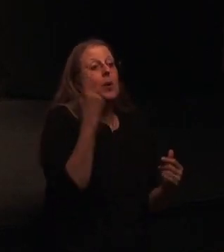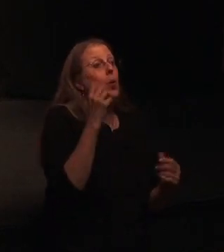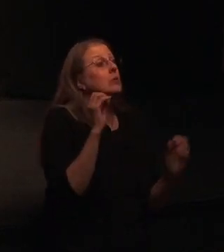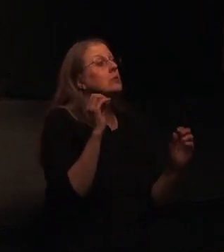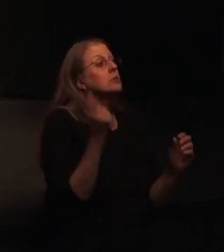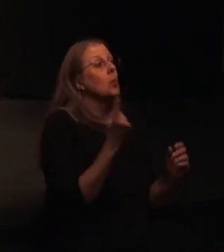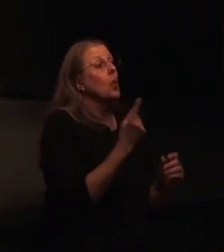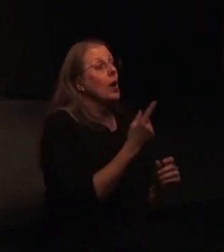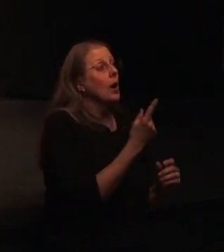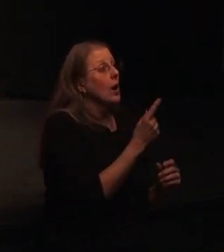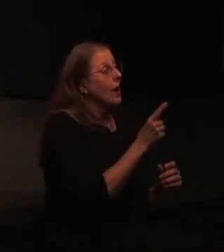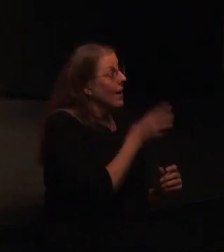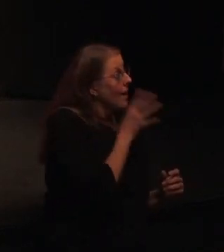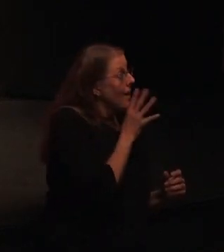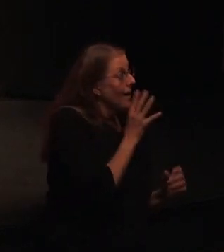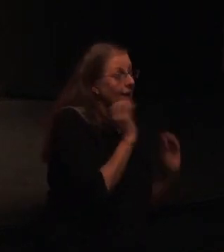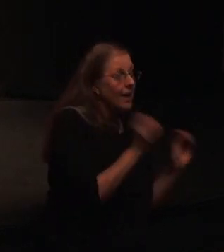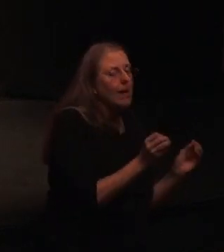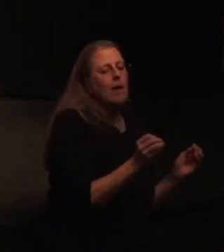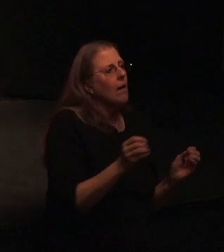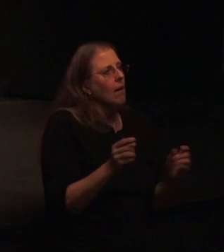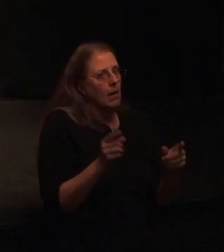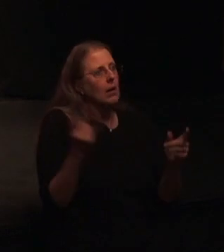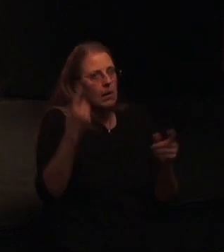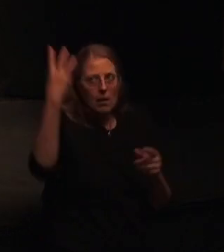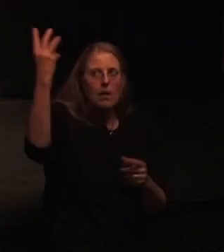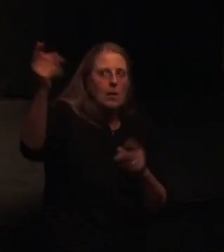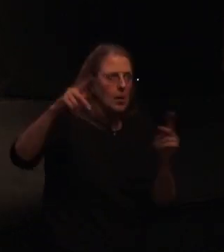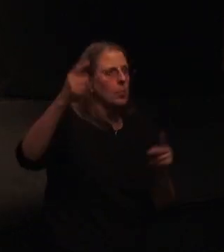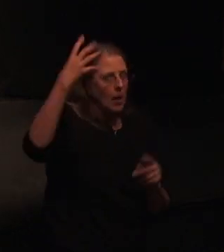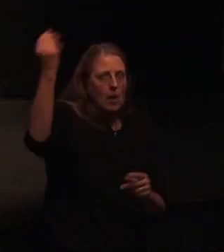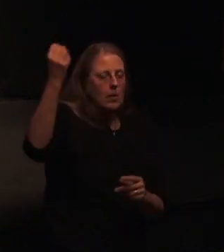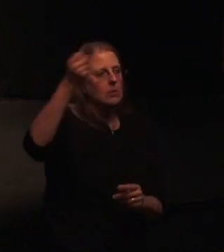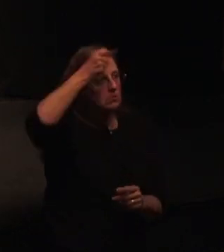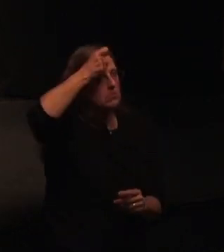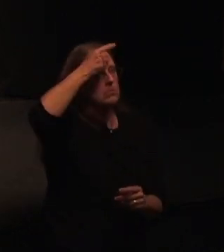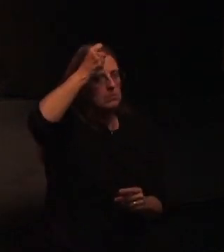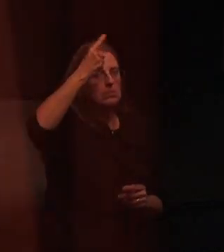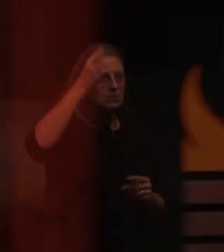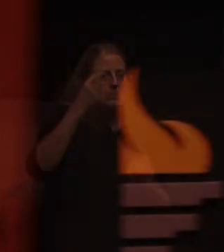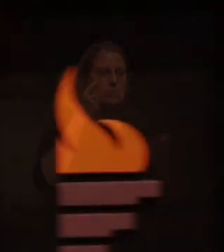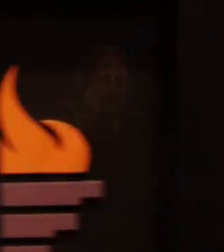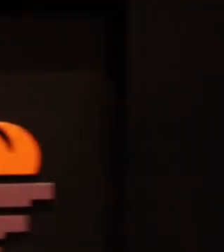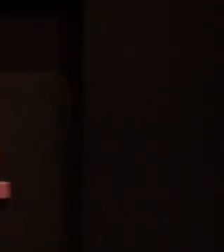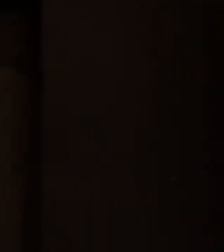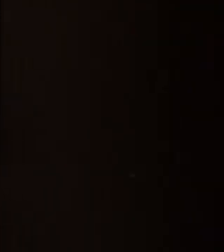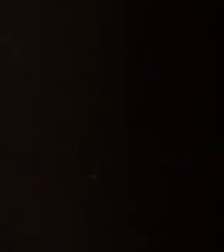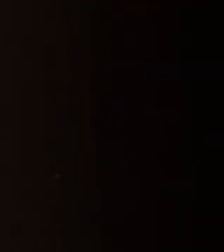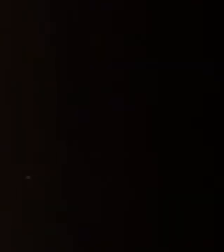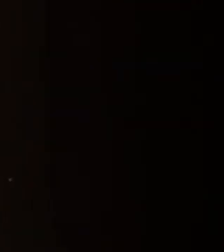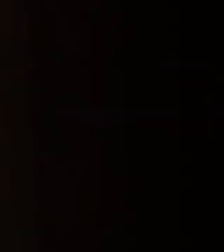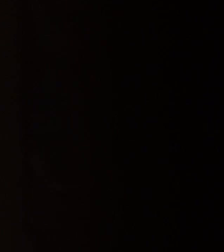talk about it doesn't mean they don't understand you. There's someone somewhere out there who gets you. It's got your back and who understands you, that